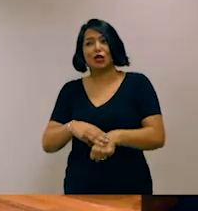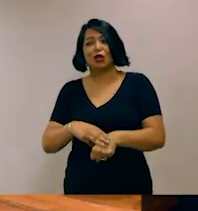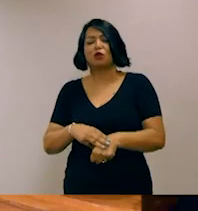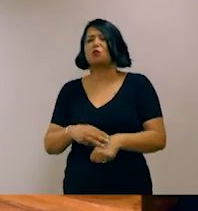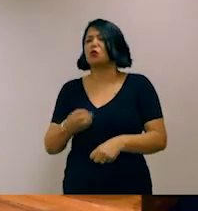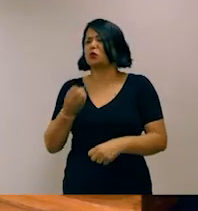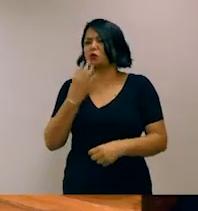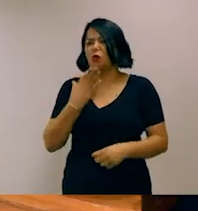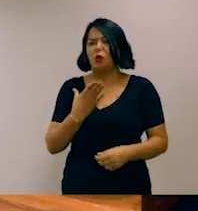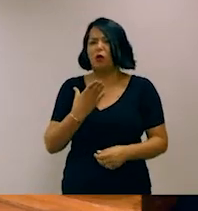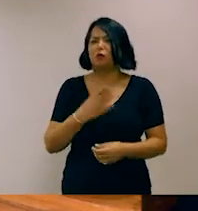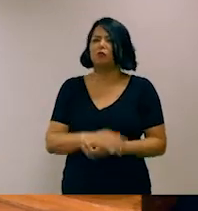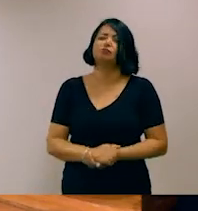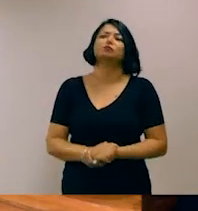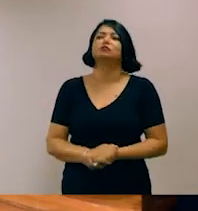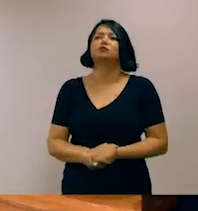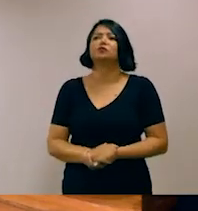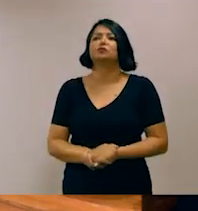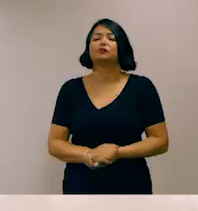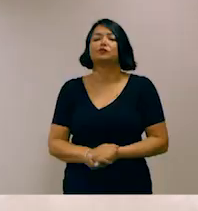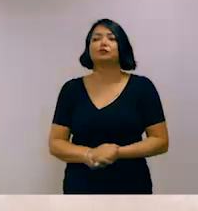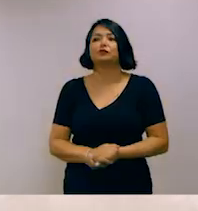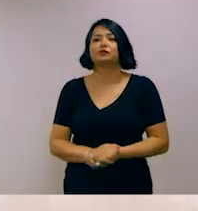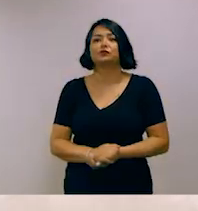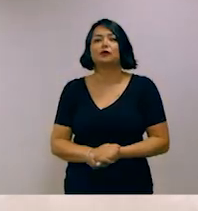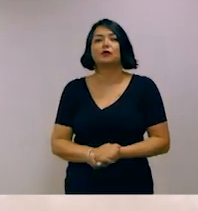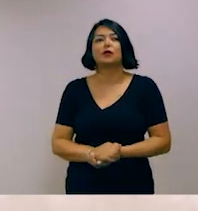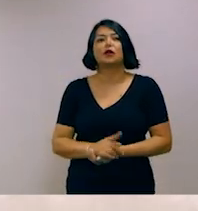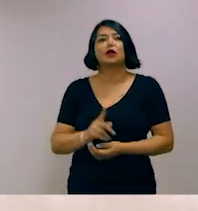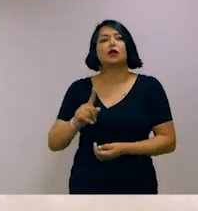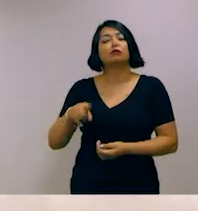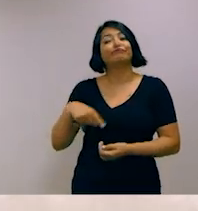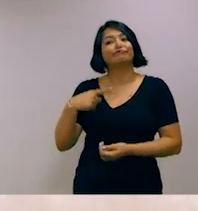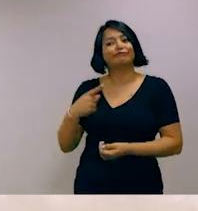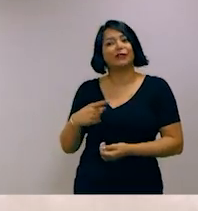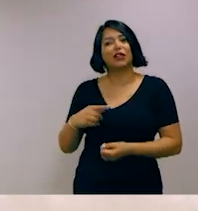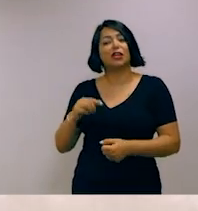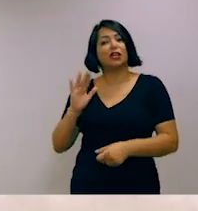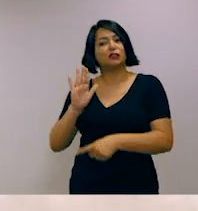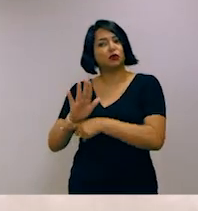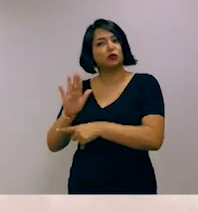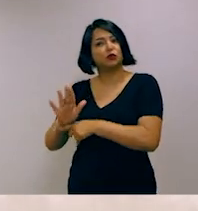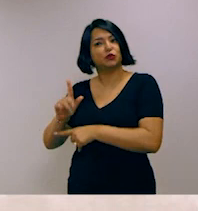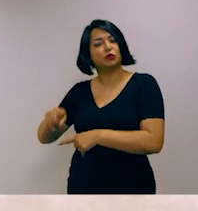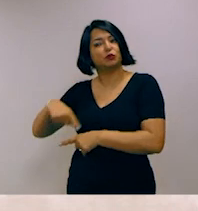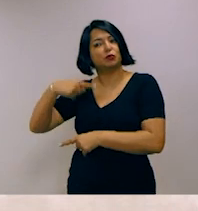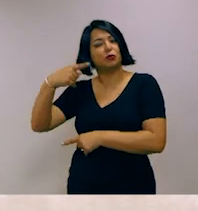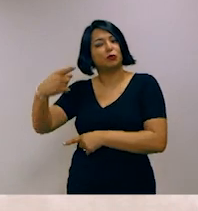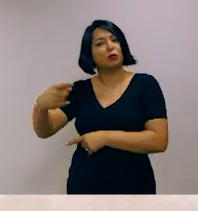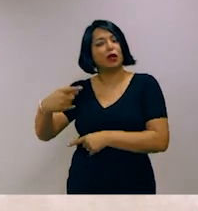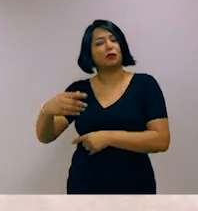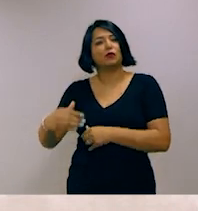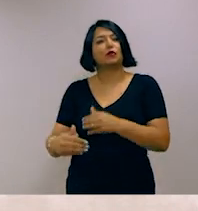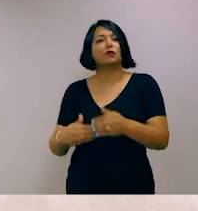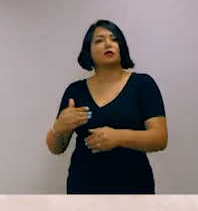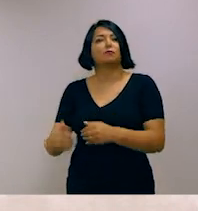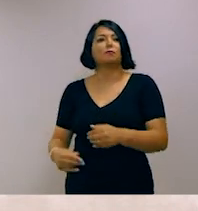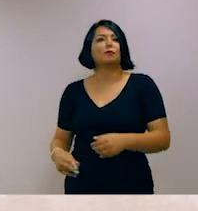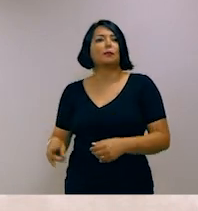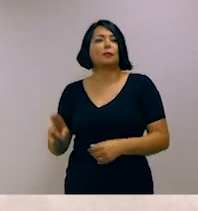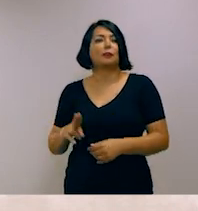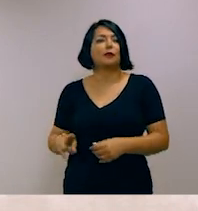It's non-linear. It's excellent. And it works really well with the clustering. And